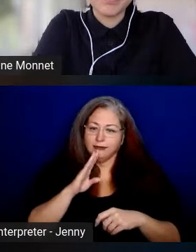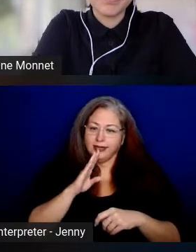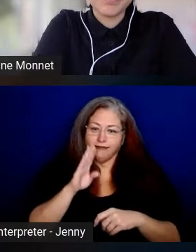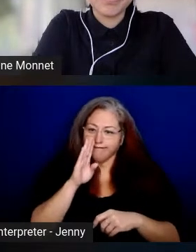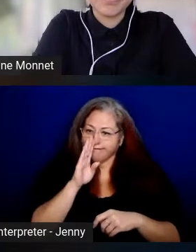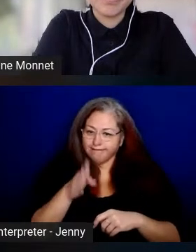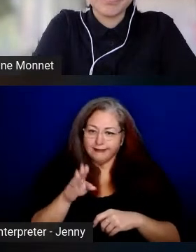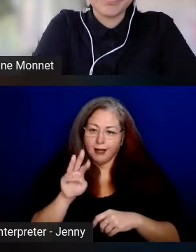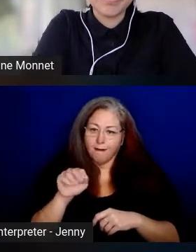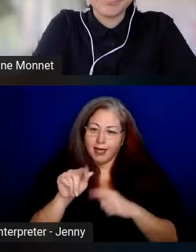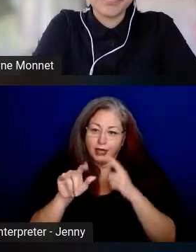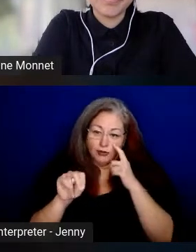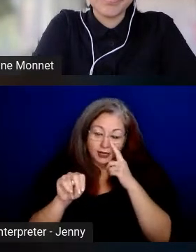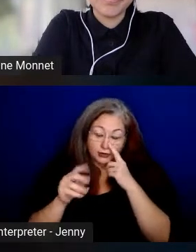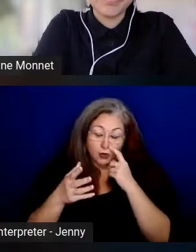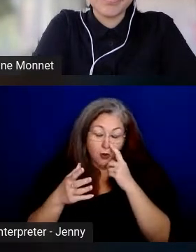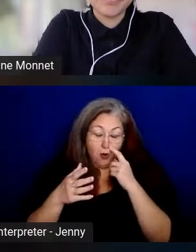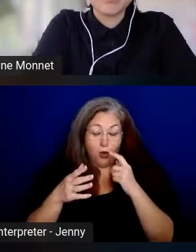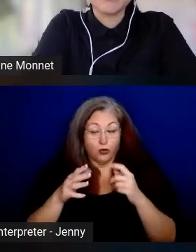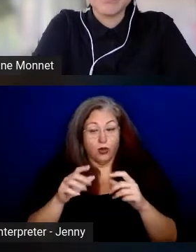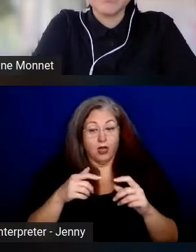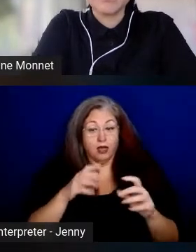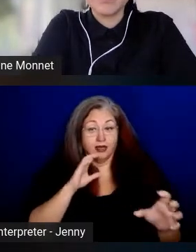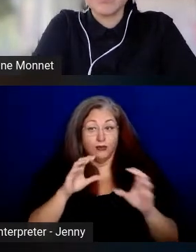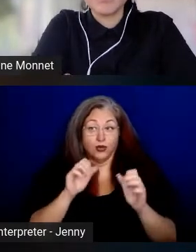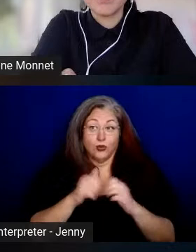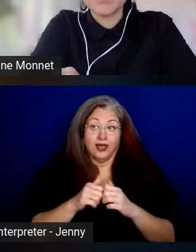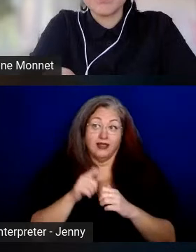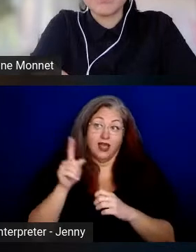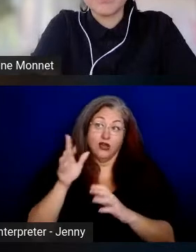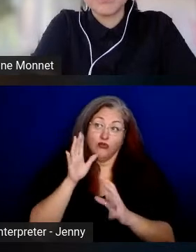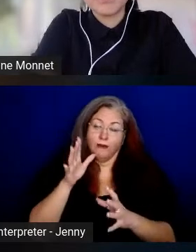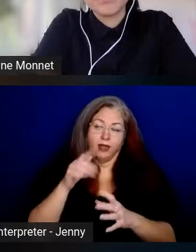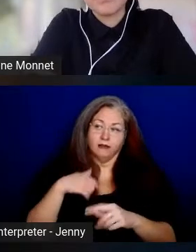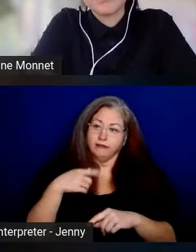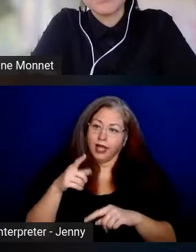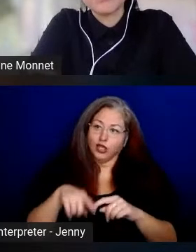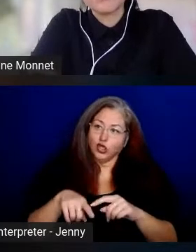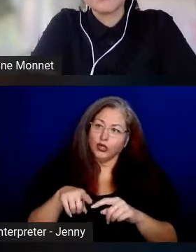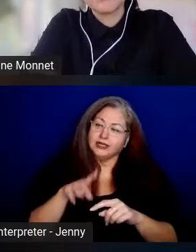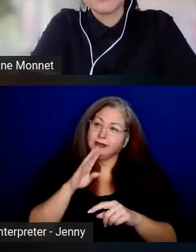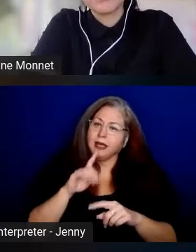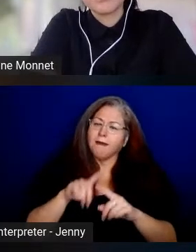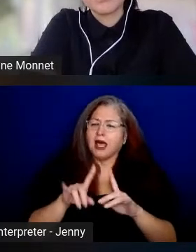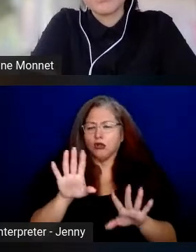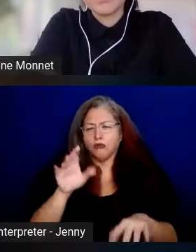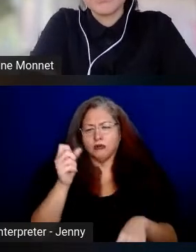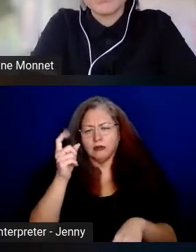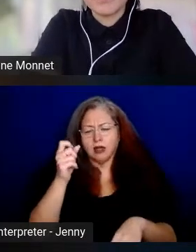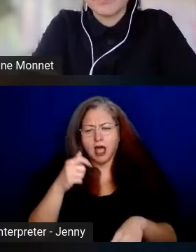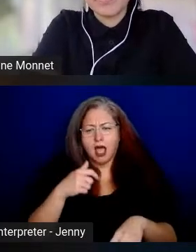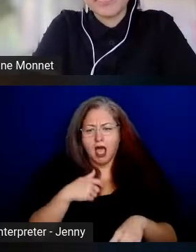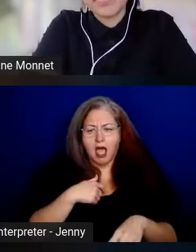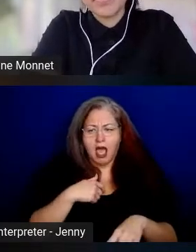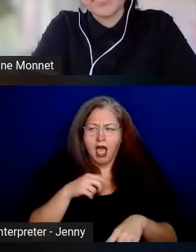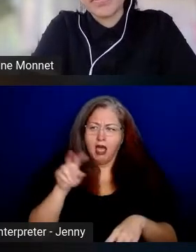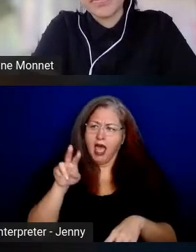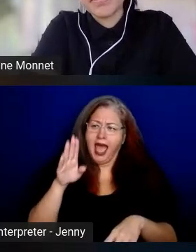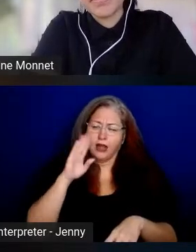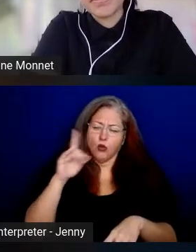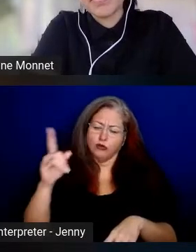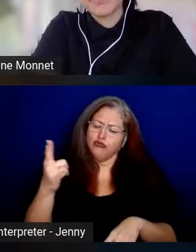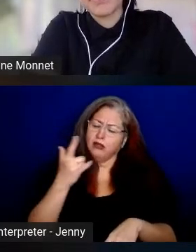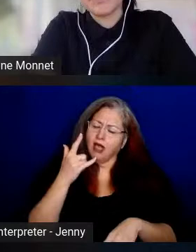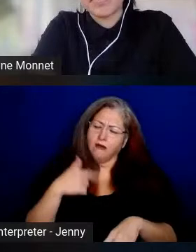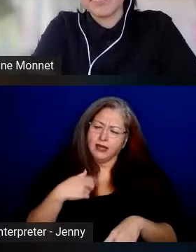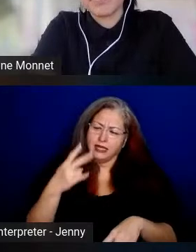So growing up, I was never able to communicate with my grandmother verbally, but at the same time, I never doubted that she loved me through